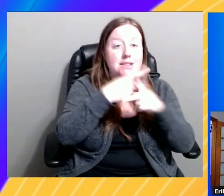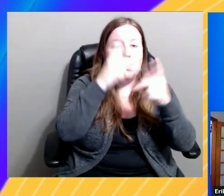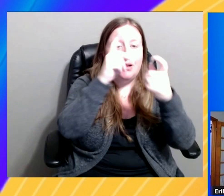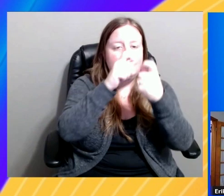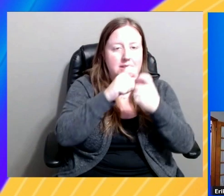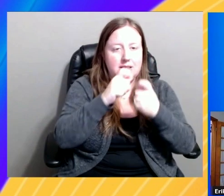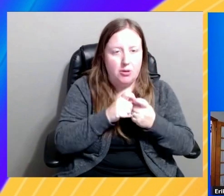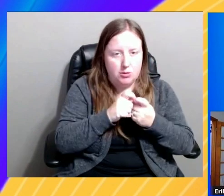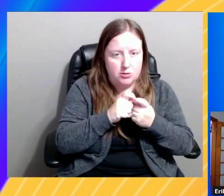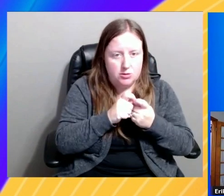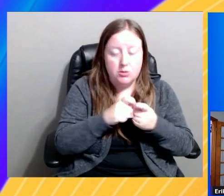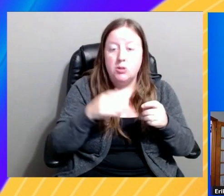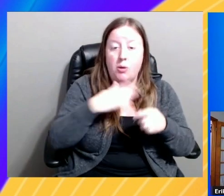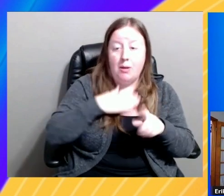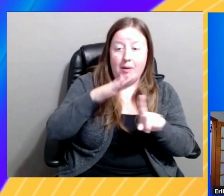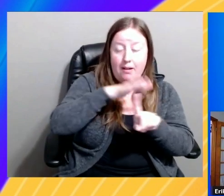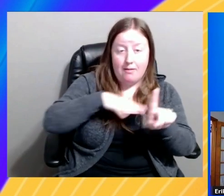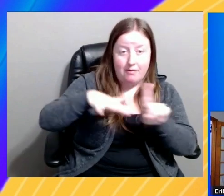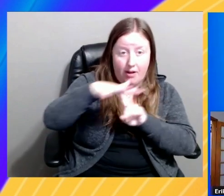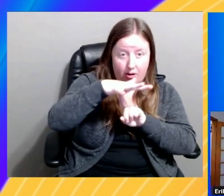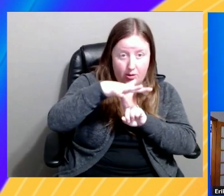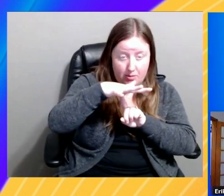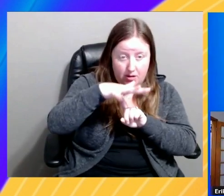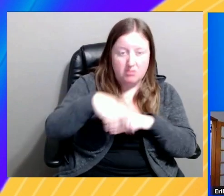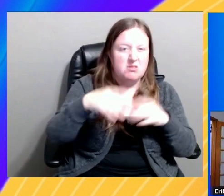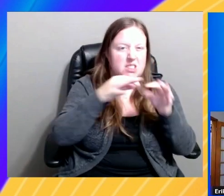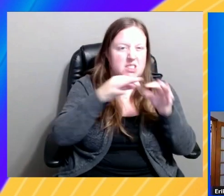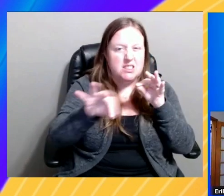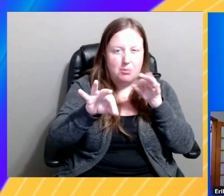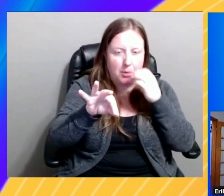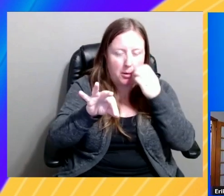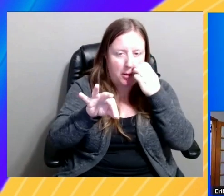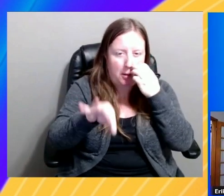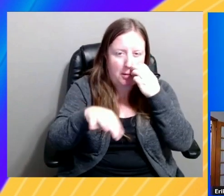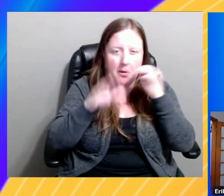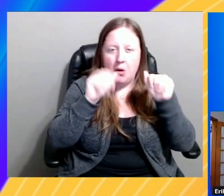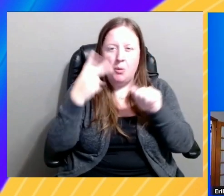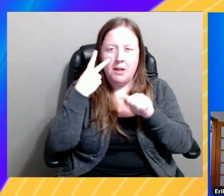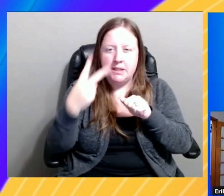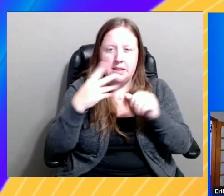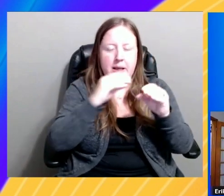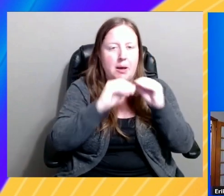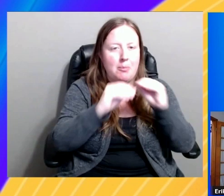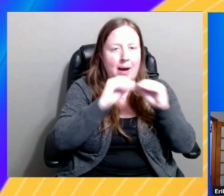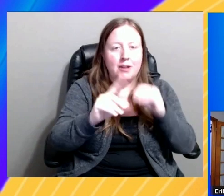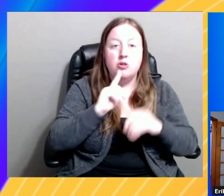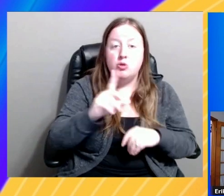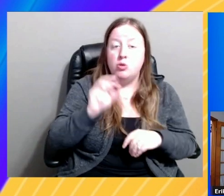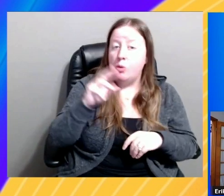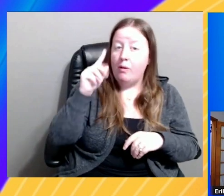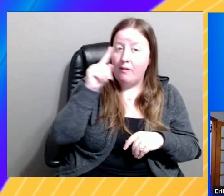So in my environment, I have a simple tag key value pair of patch true or false. So for any resources